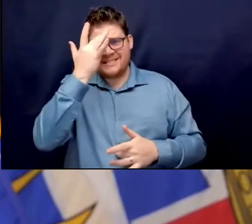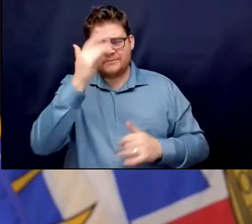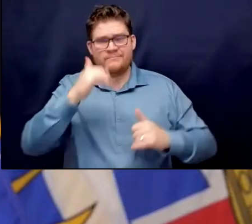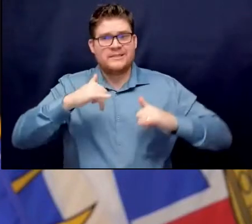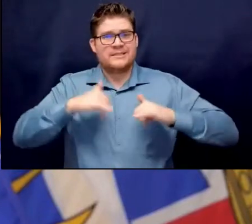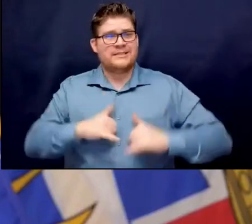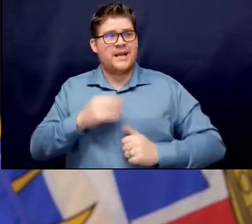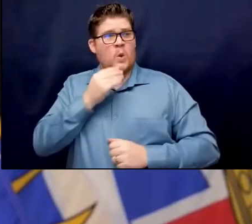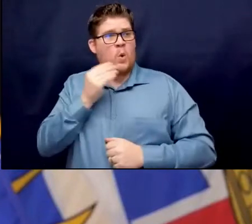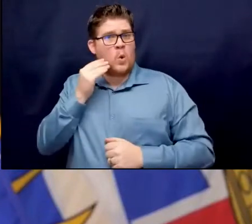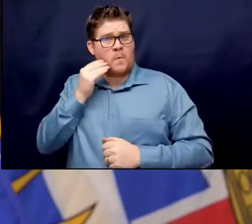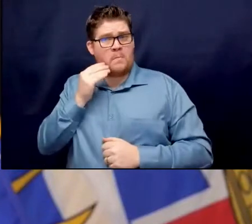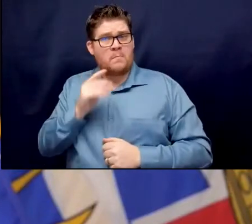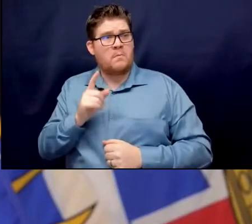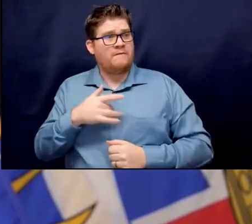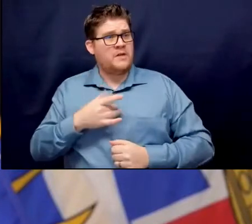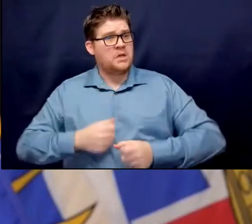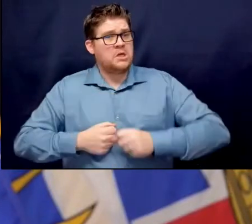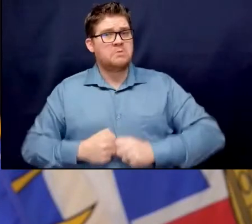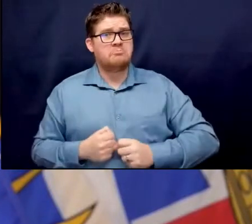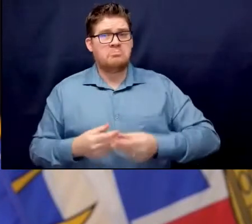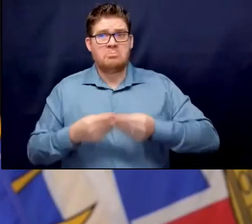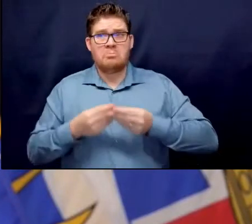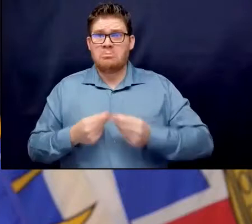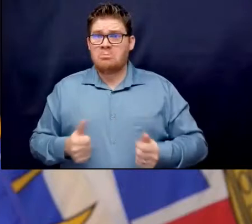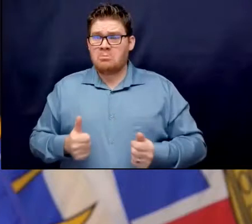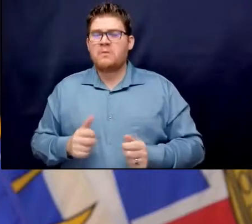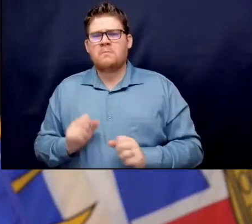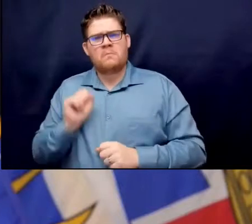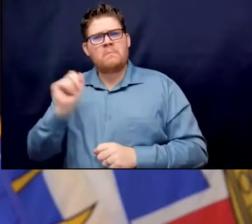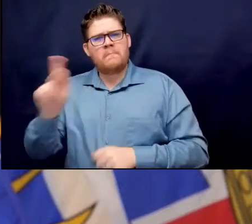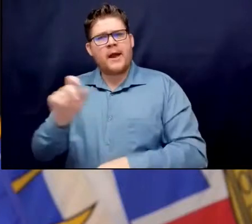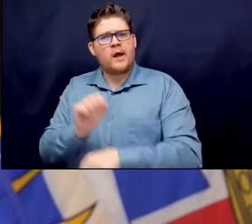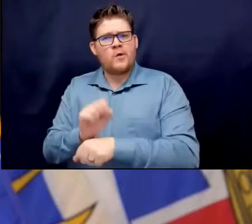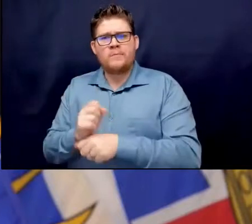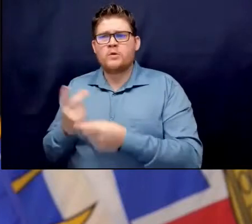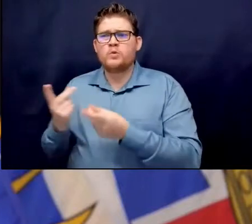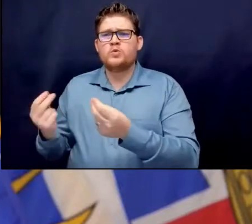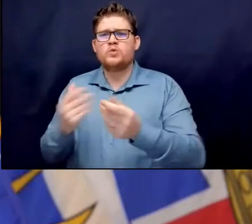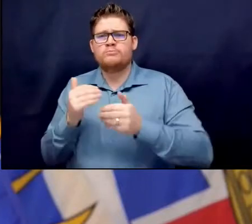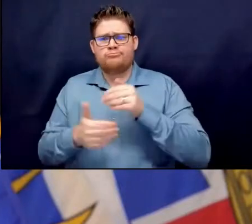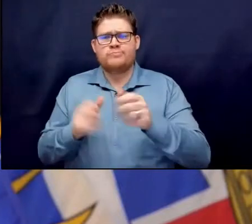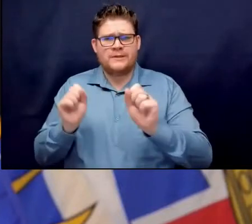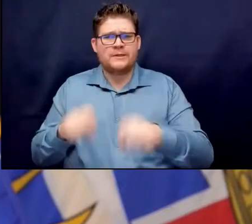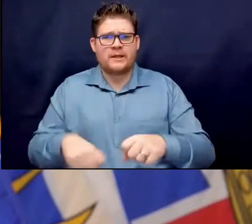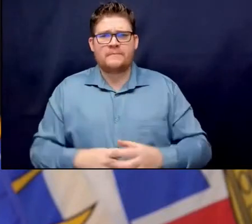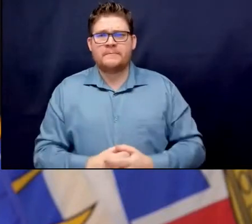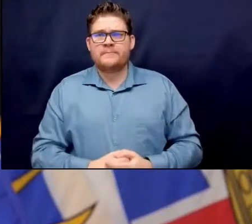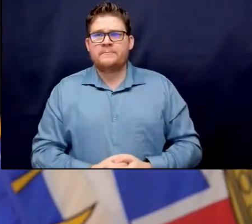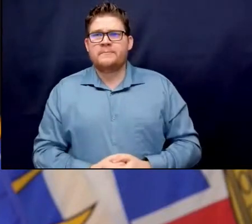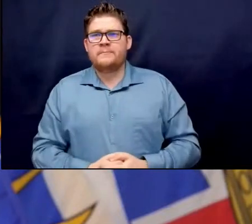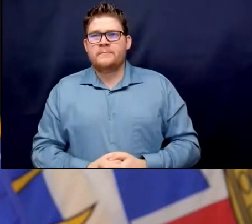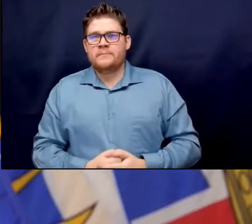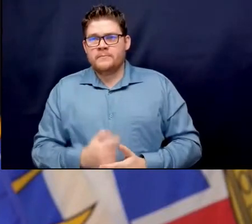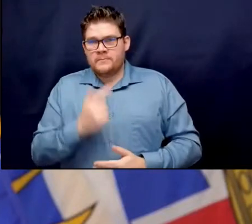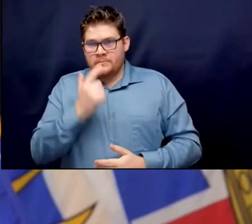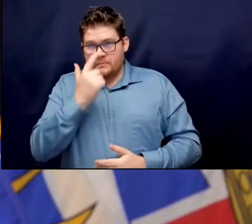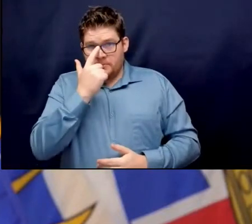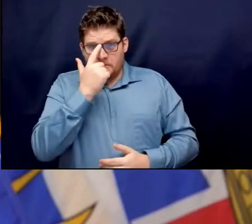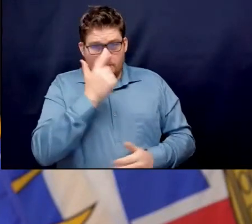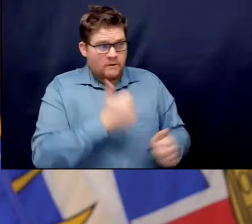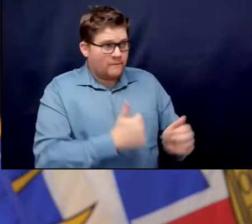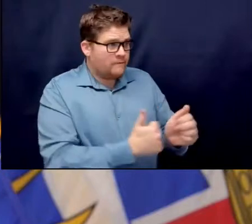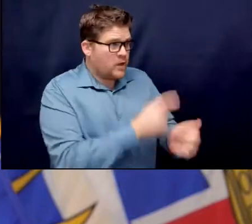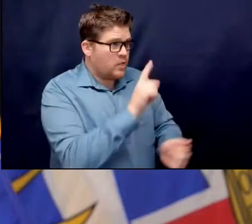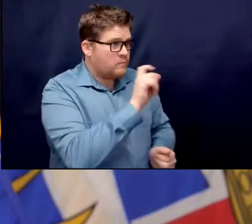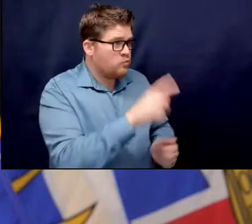in our normal day-to-day activities. John, do you have a follow-up? Yes, I do. And I'll also just ask for these answers